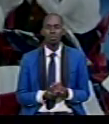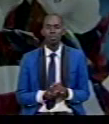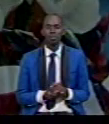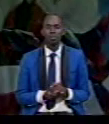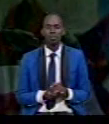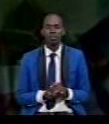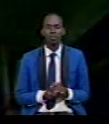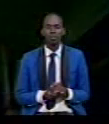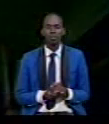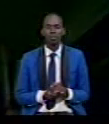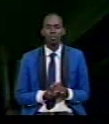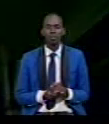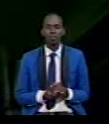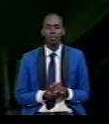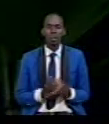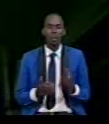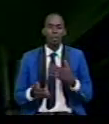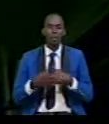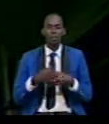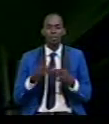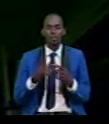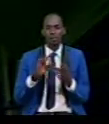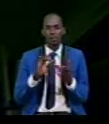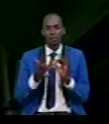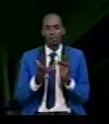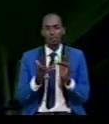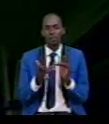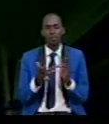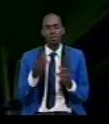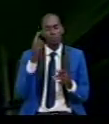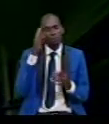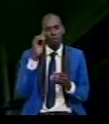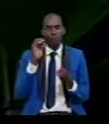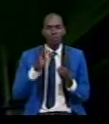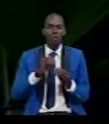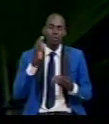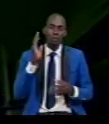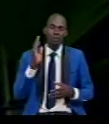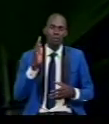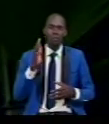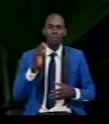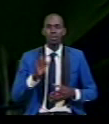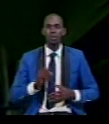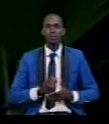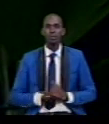Over to social media now, as we listen to social media audience.